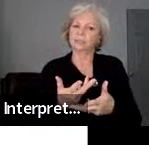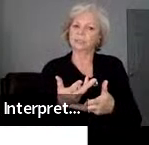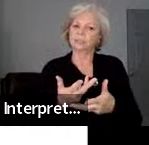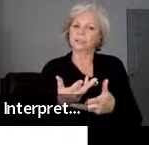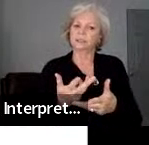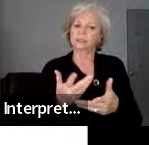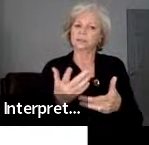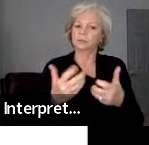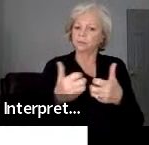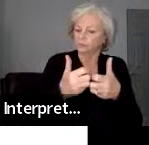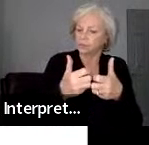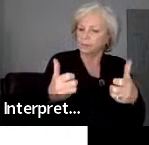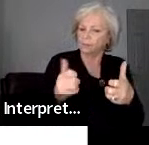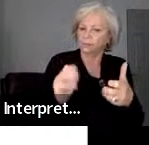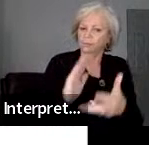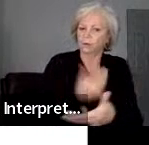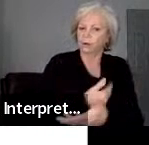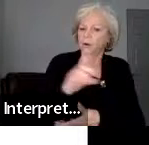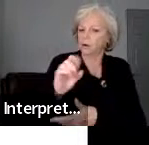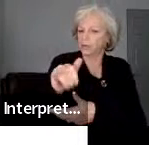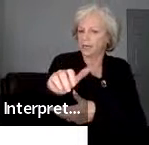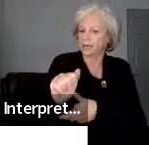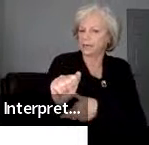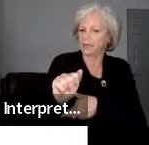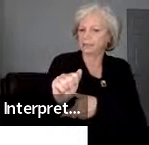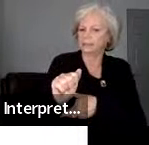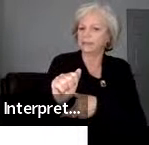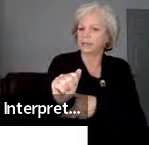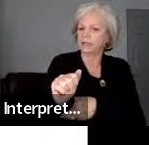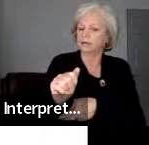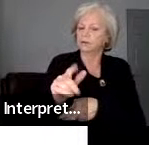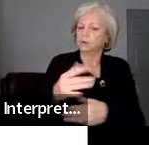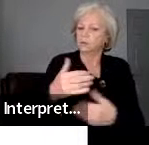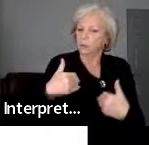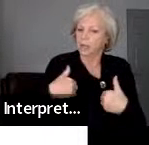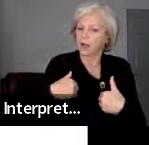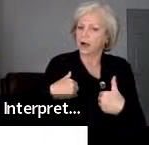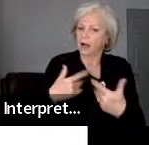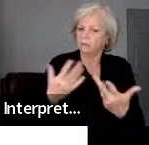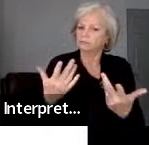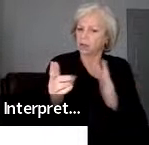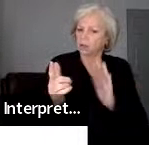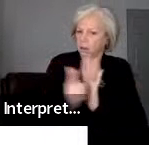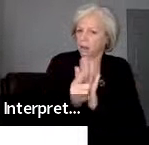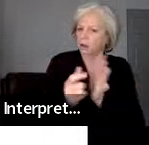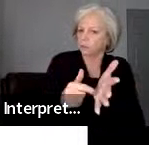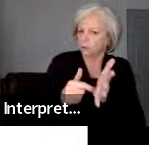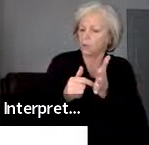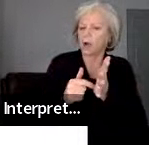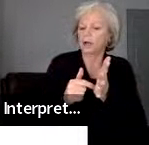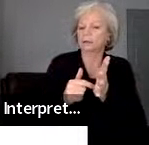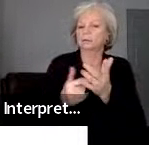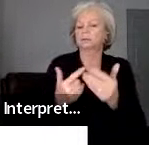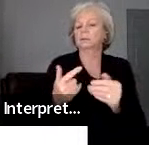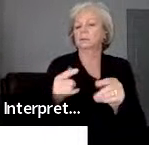data. It's already signed in law, and we are still aggregated with Asian